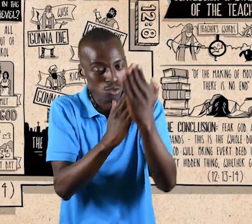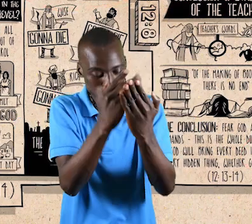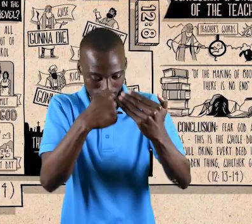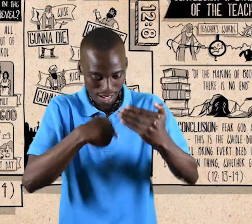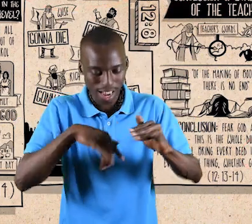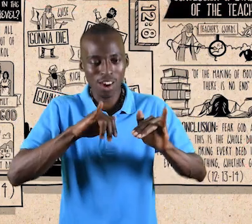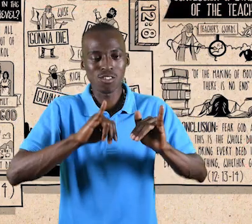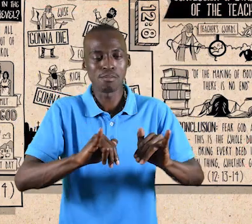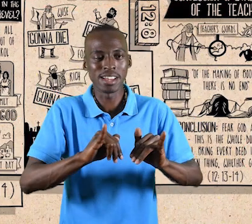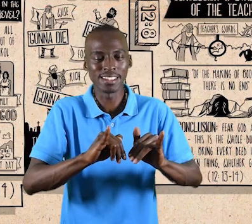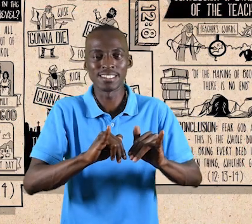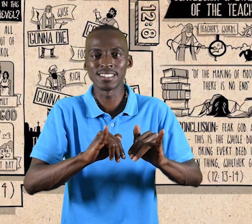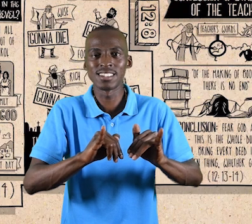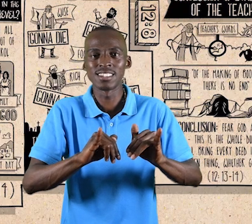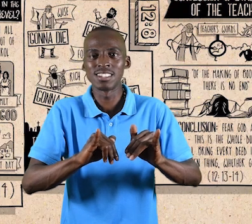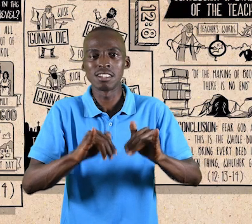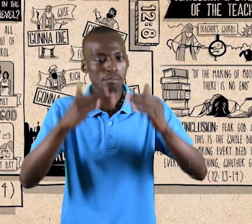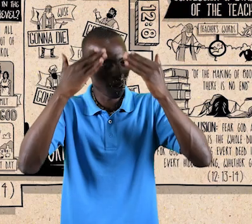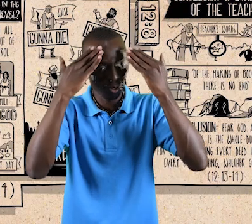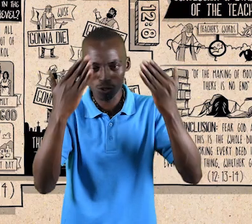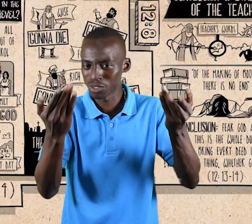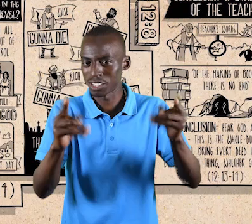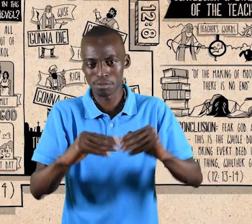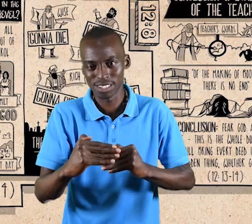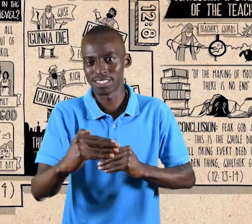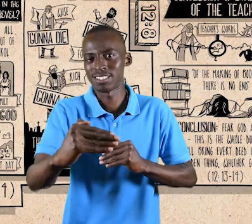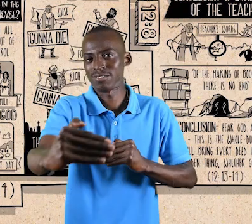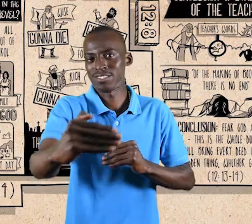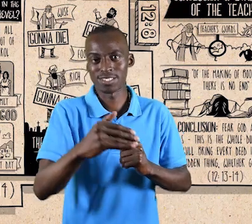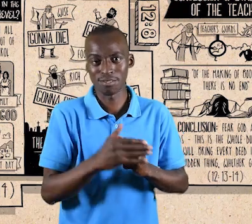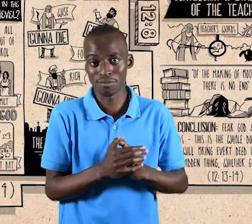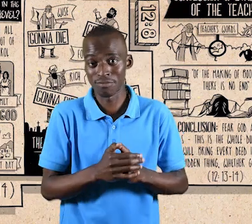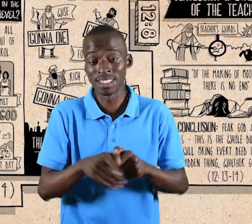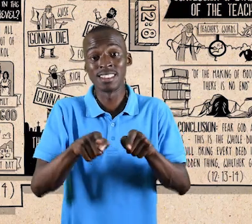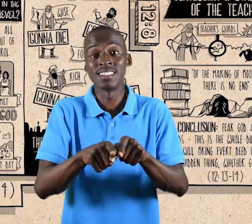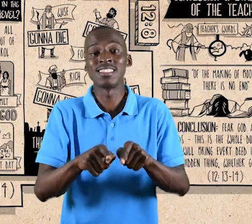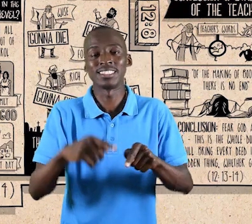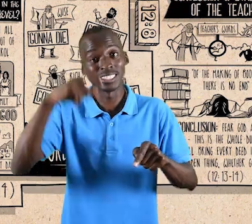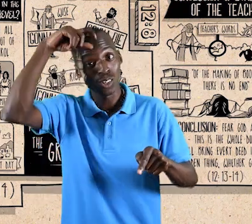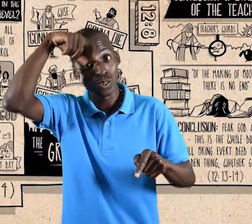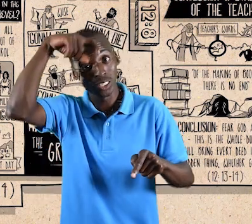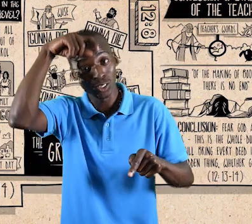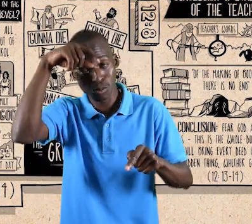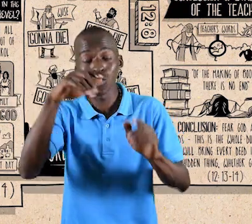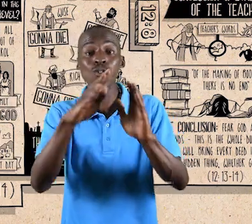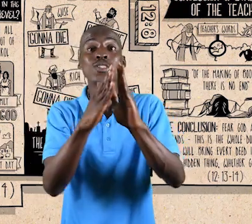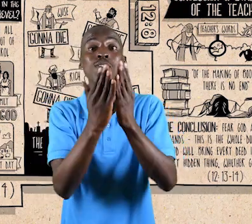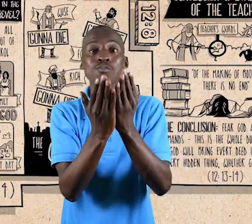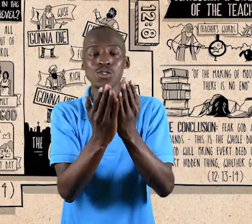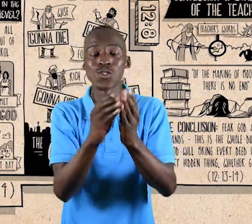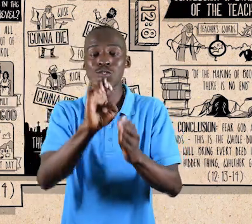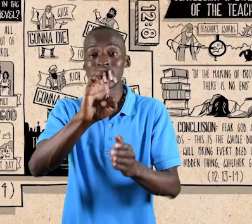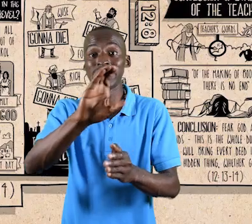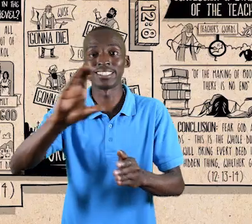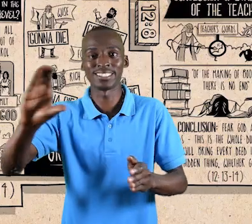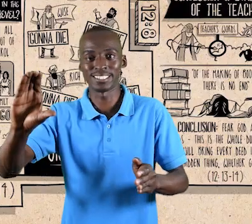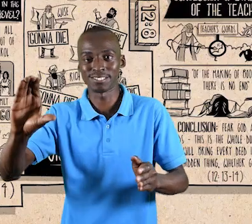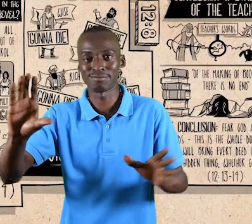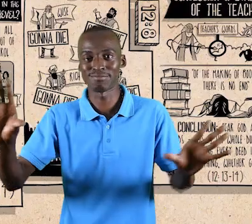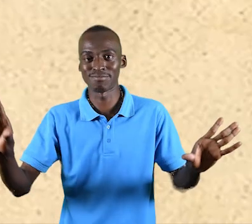remain puzzled by most of life's mysteries. And that's the wisdom of the book of Ecclesiastes.